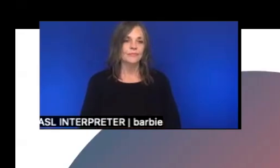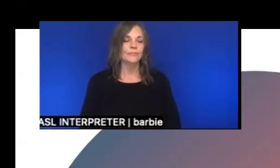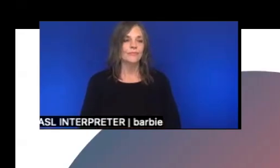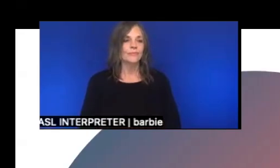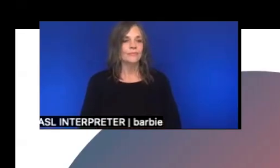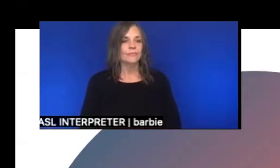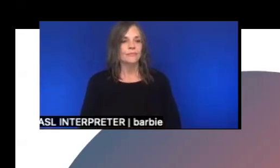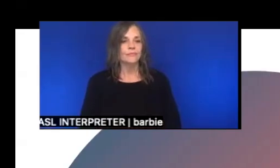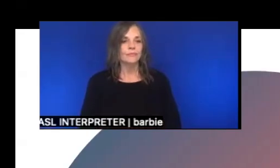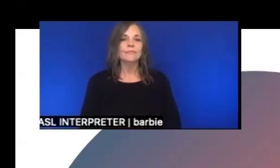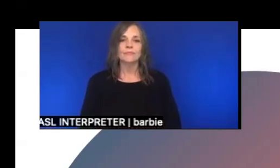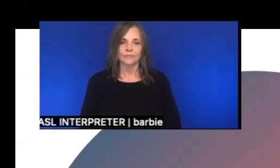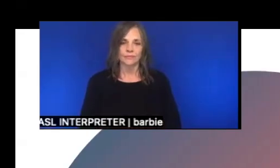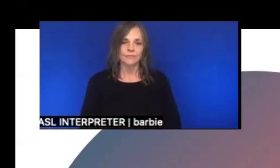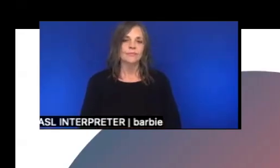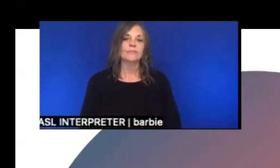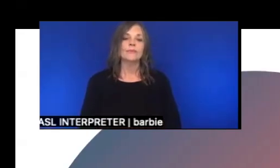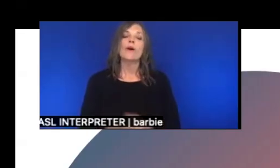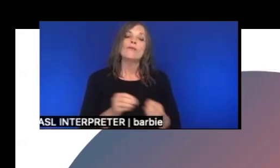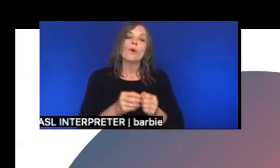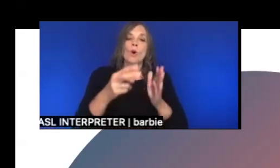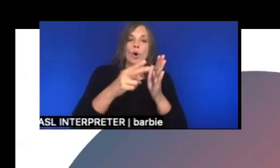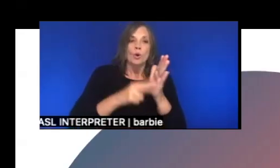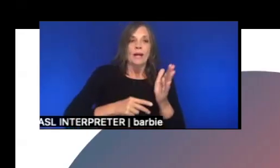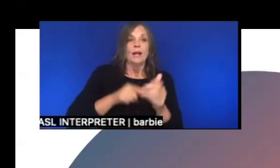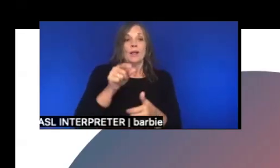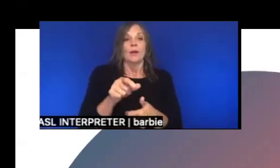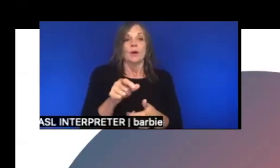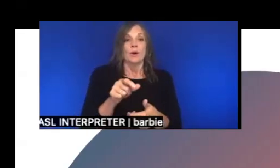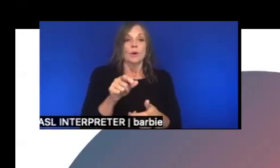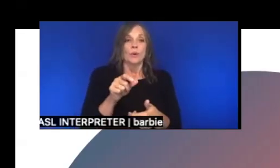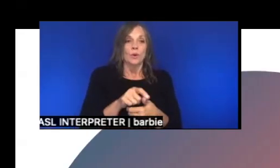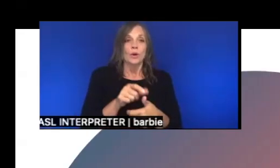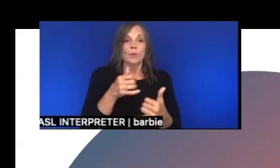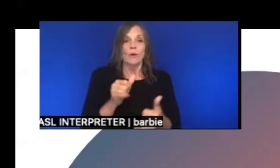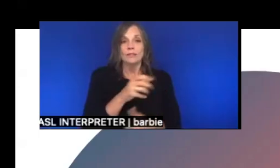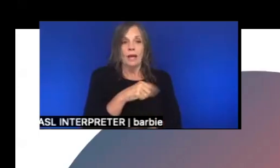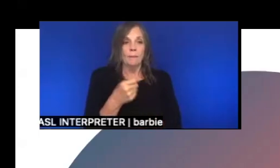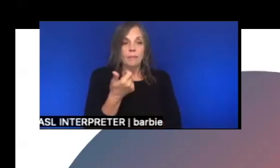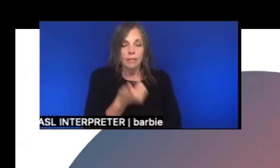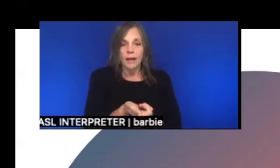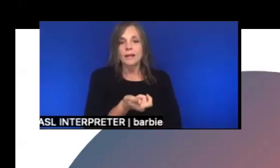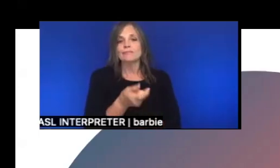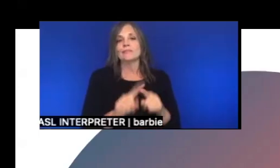playing, the first link, Sign Languages Around the World, is a compilation of videos